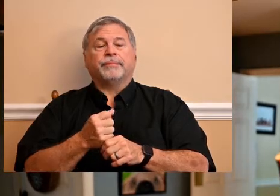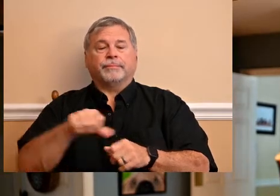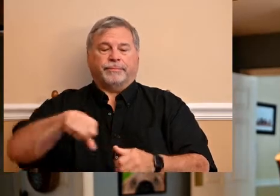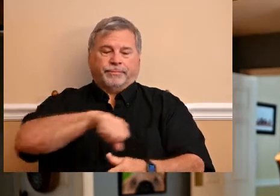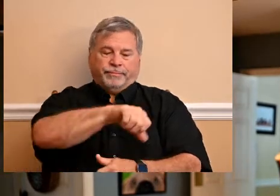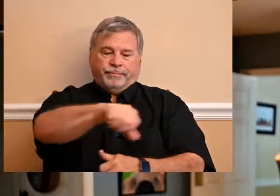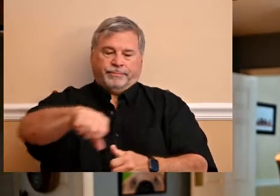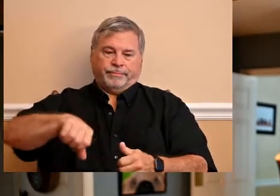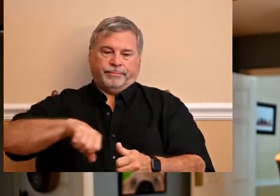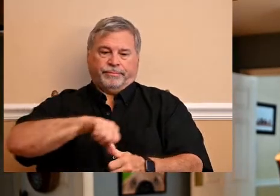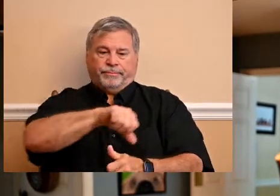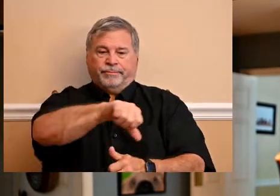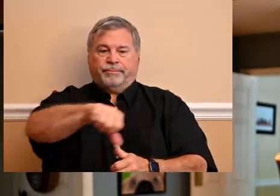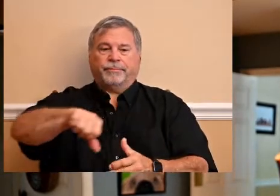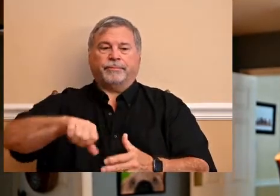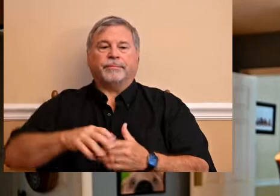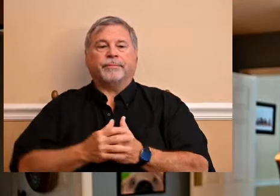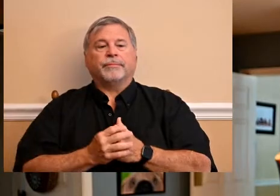drizzle that around it.